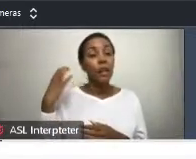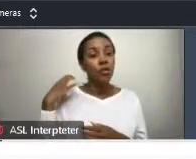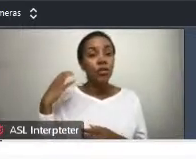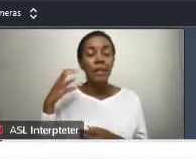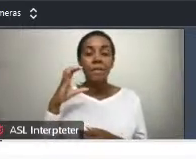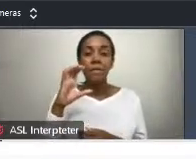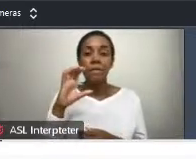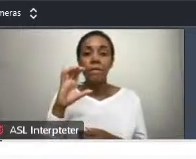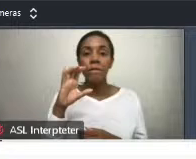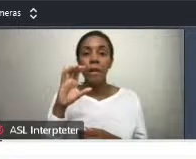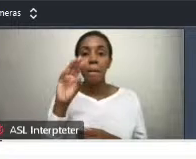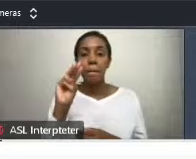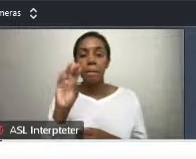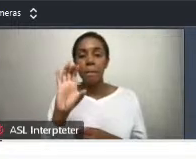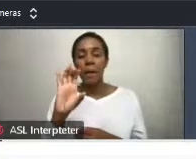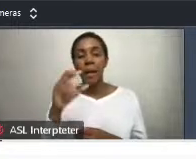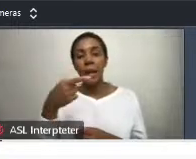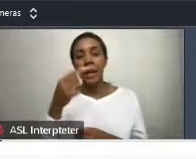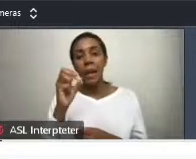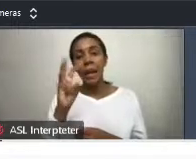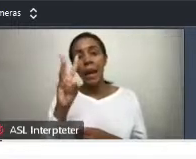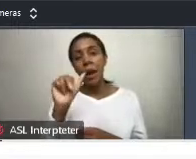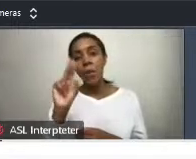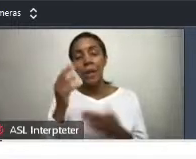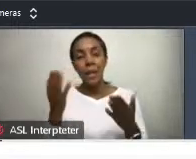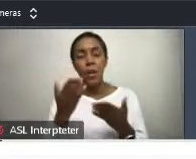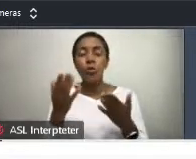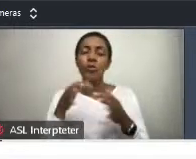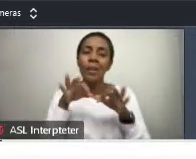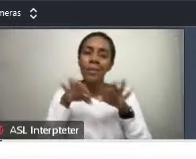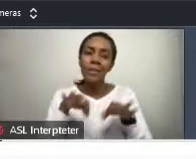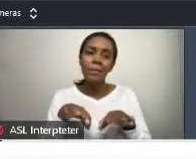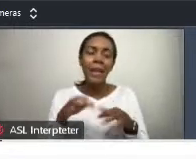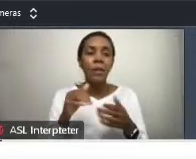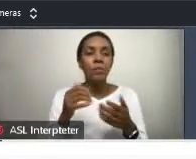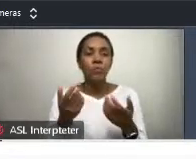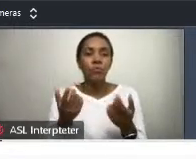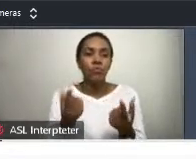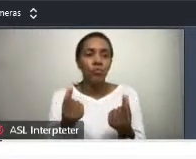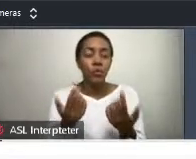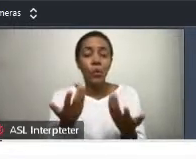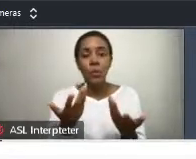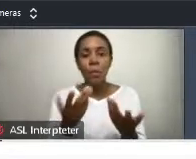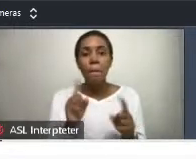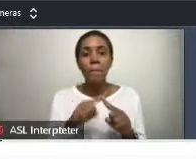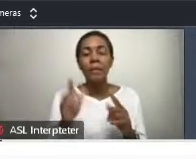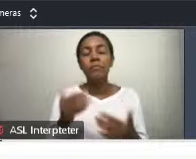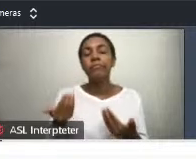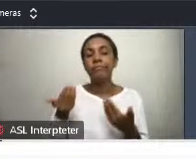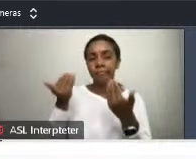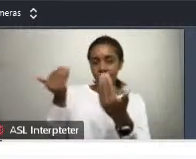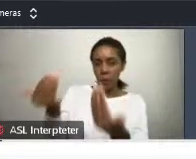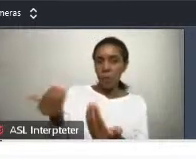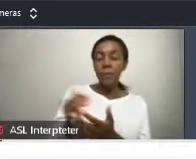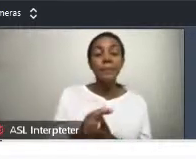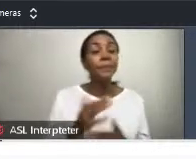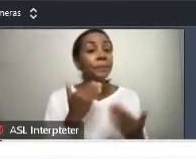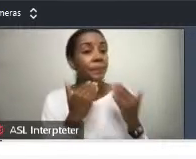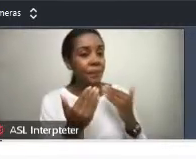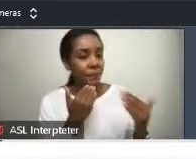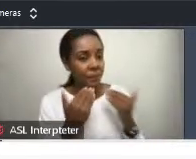walk through like what a comprehensive study would entail and kind of how we were going to do it. But anyway, I yield the floor. Thank you.